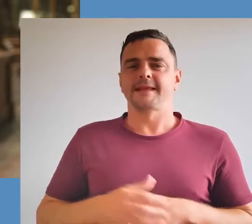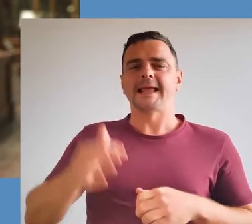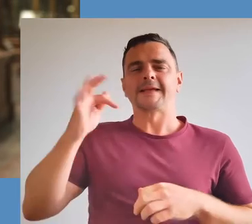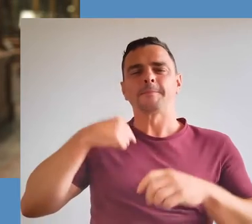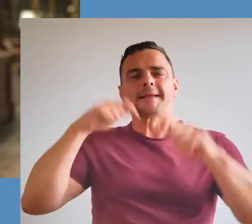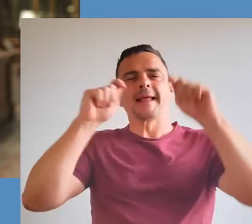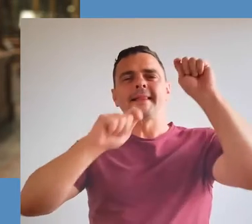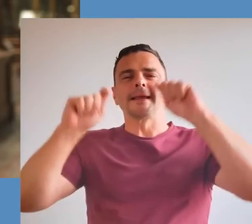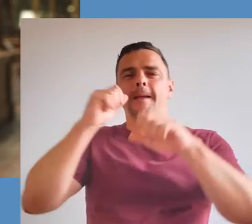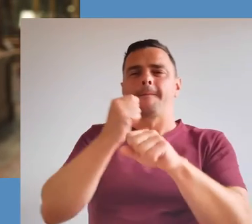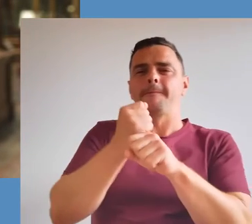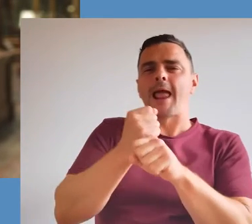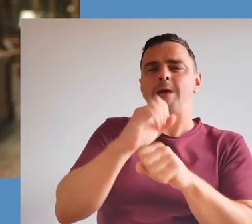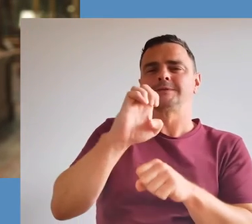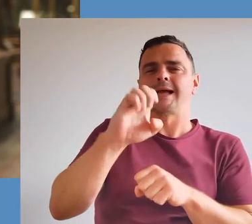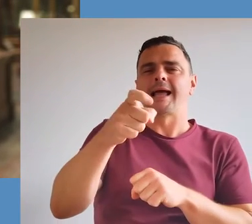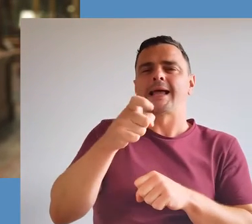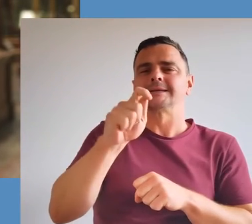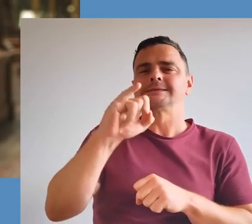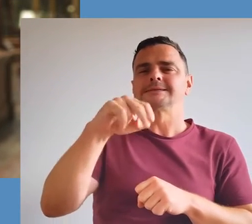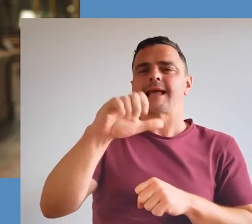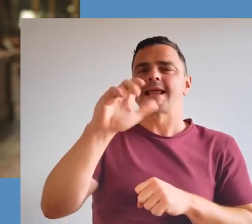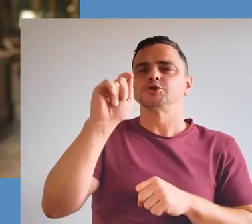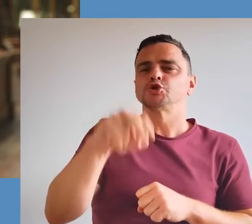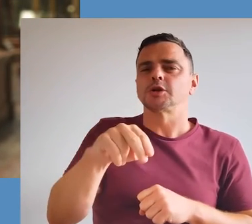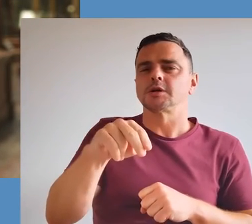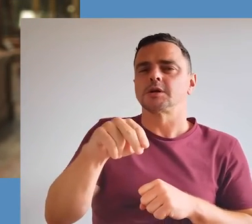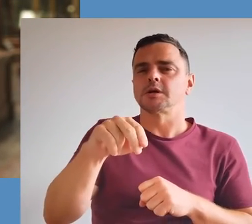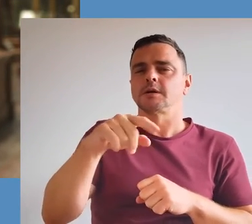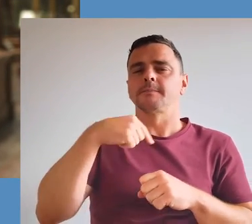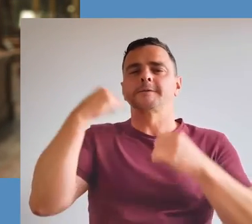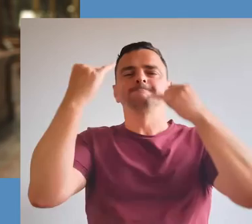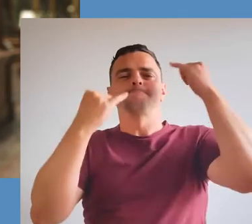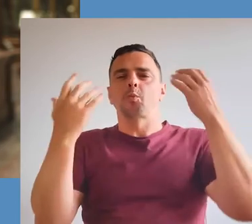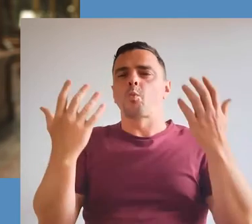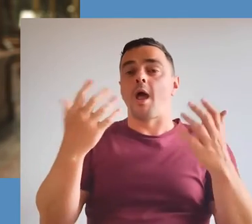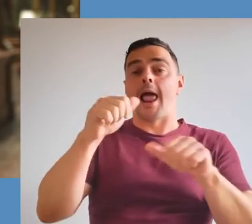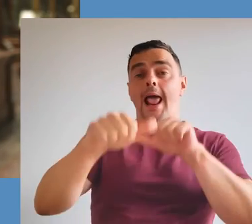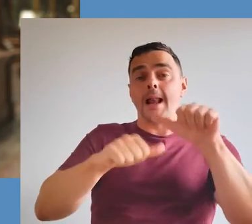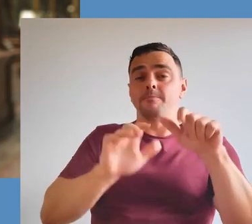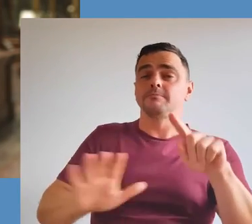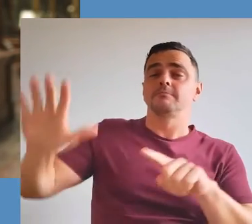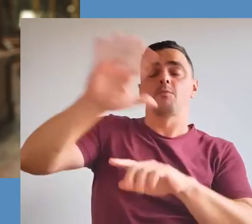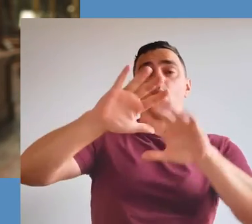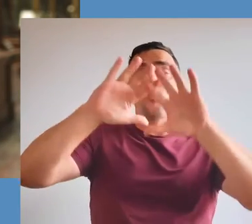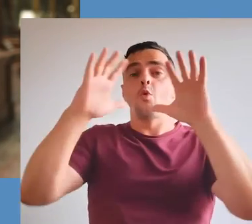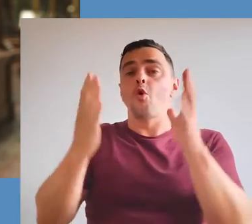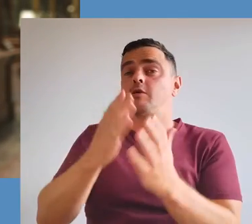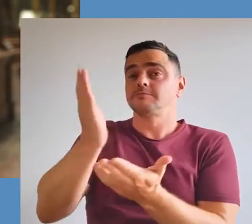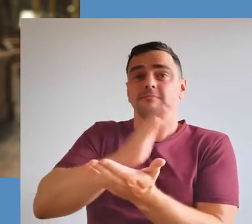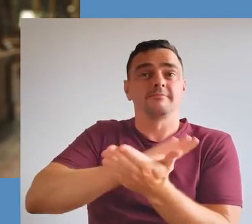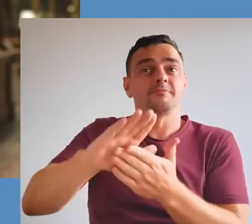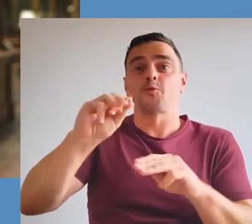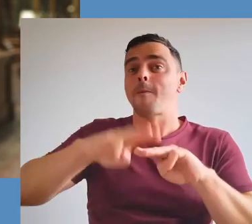When we think of extinction we imagine animals that are extinct throughout the world and can no longer be